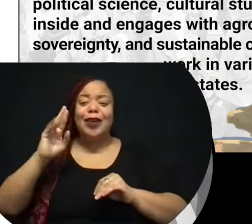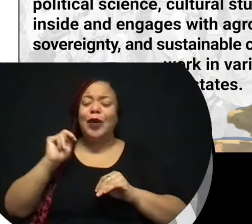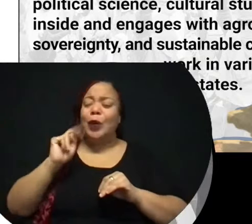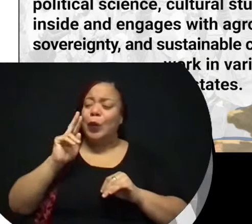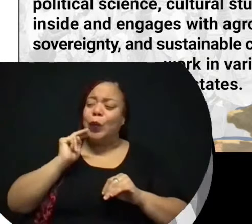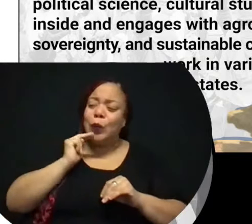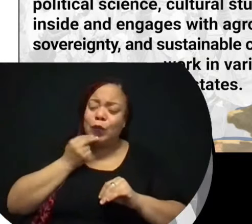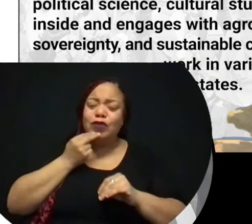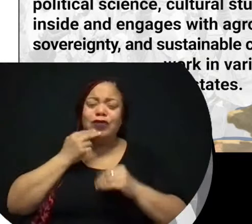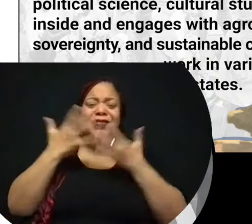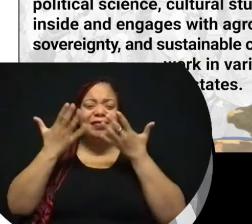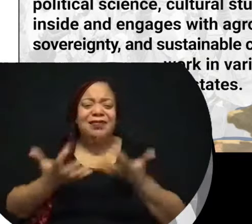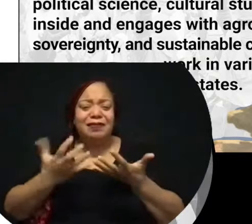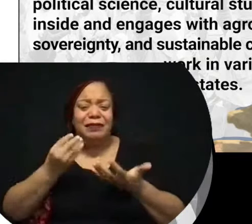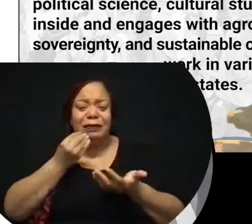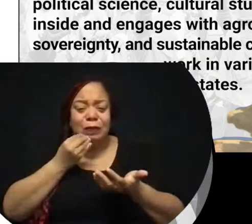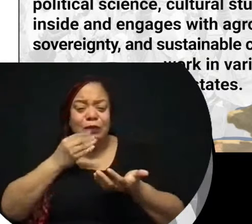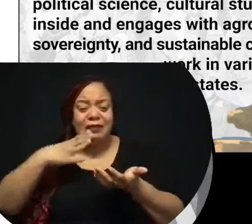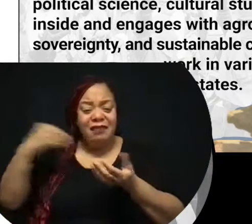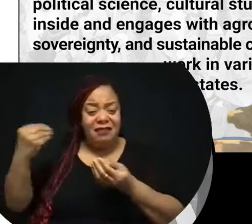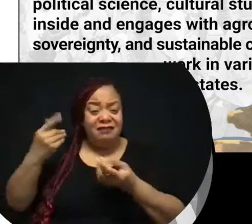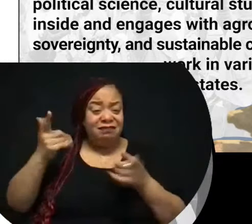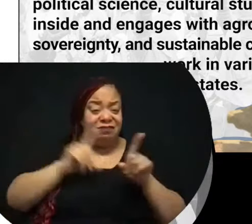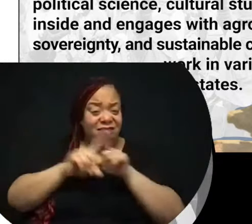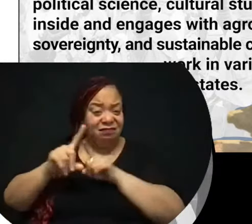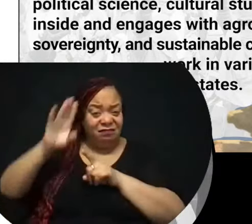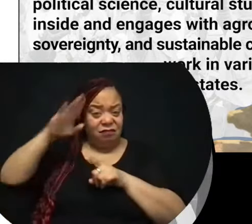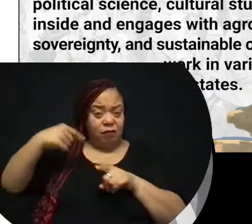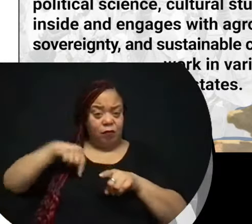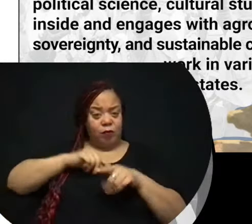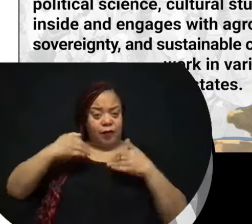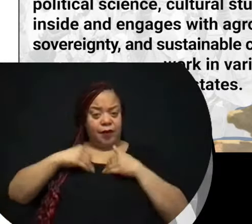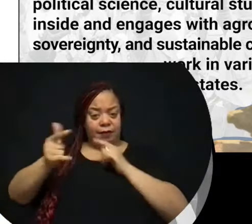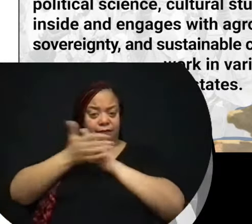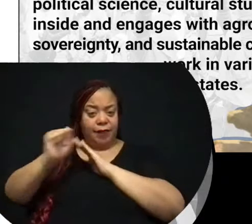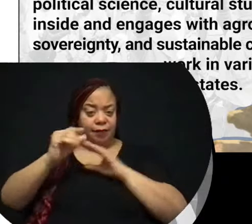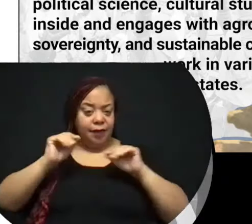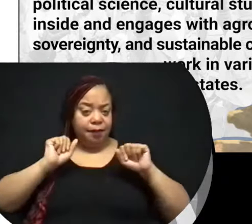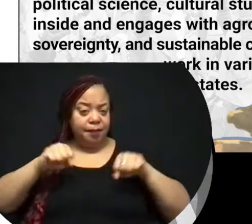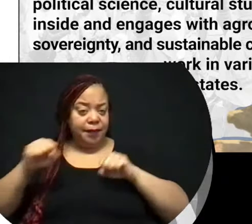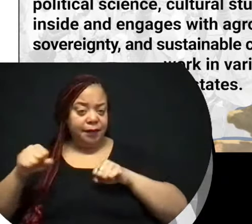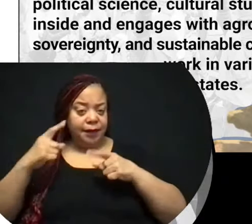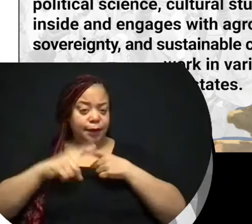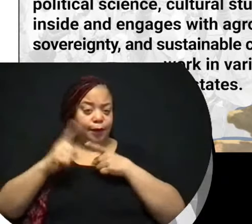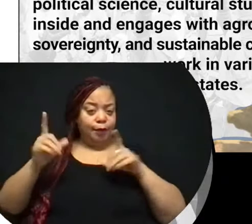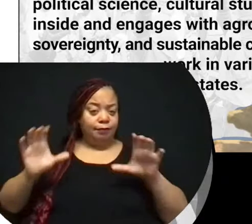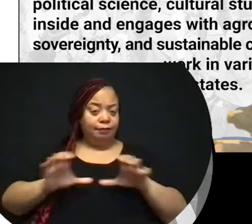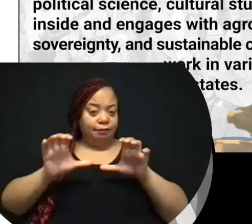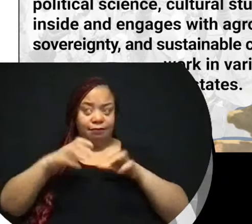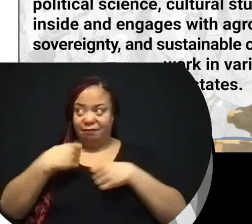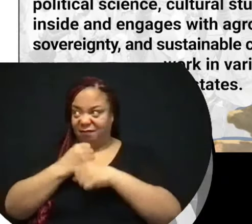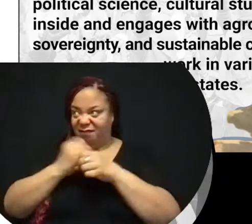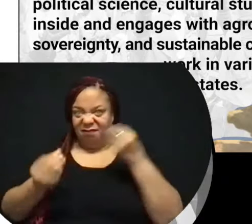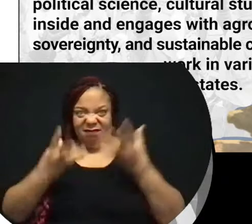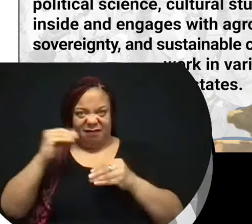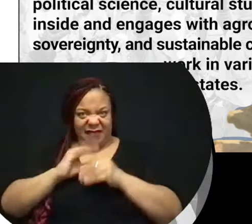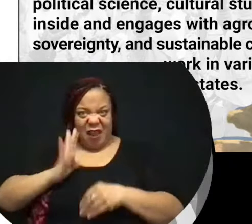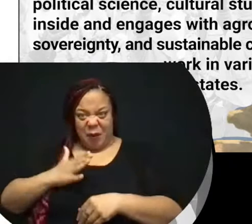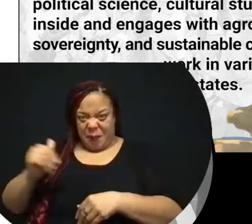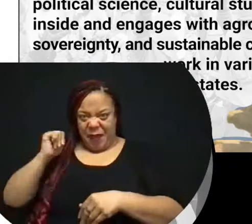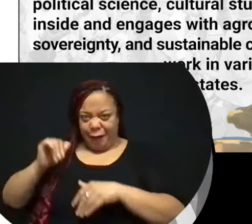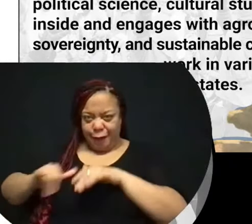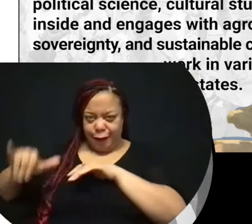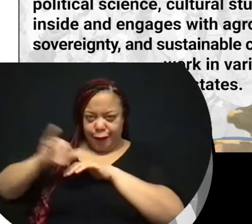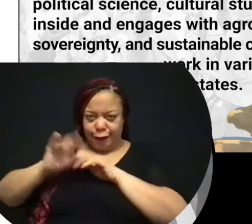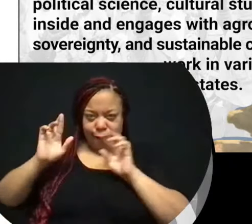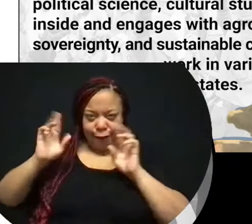learning from the indigenous people, you know what I'm saying, that the land here was stolen from, you know, and learning from them on